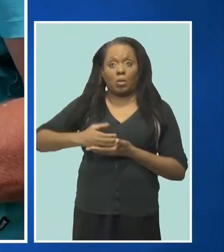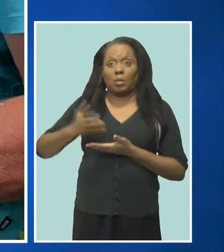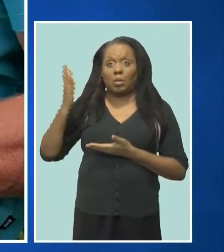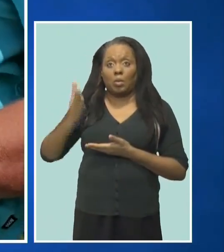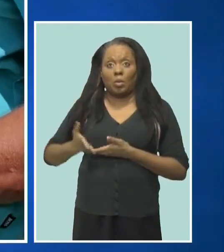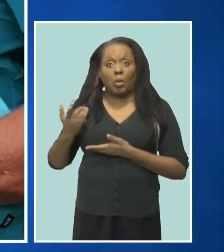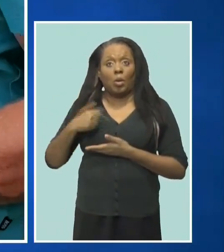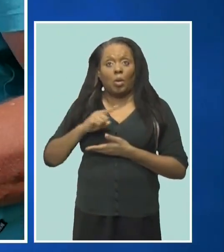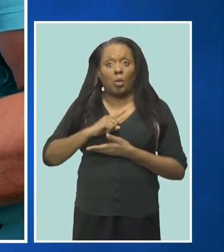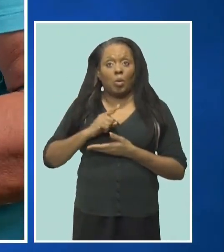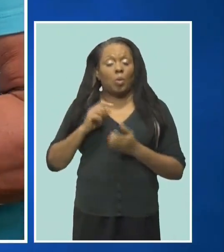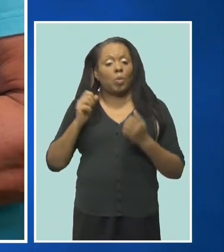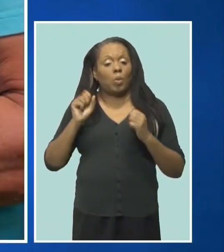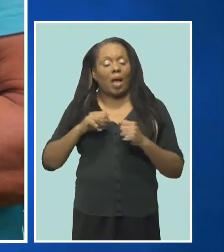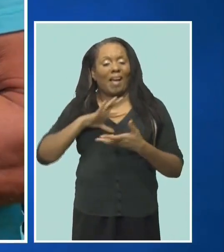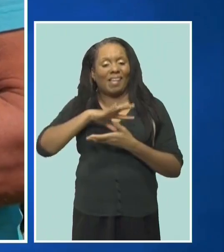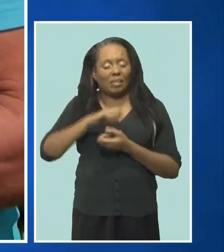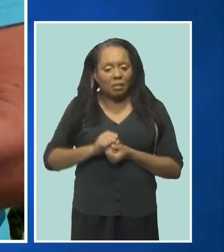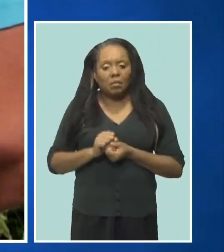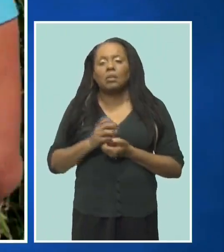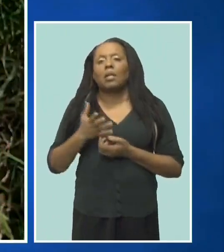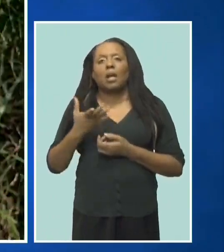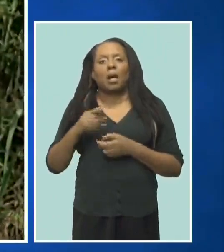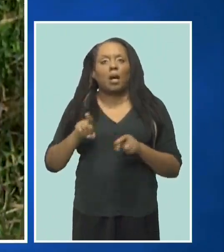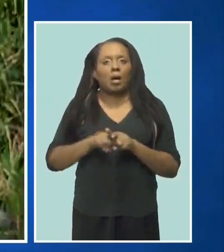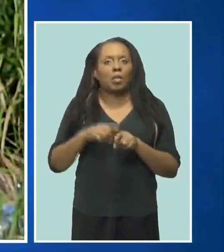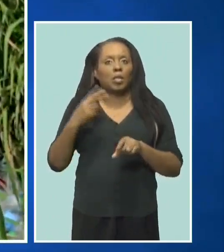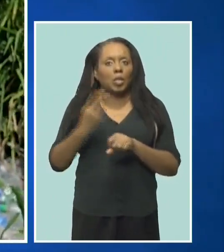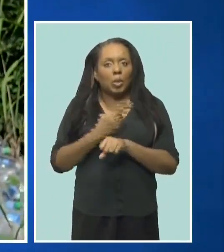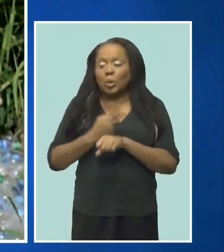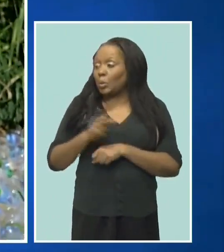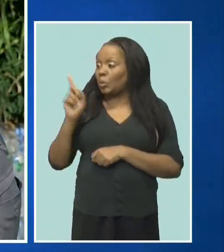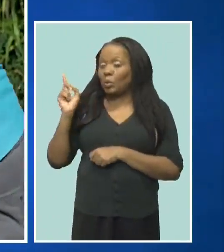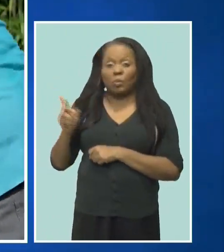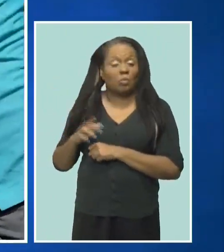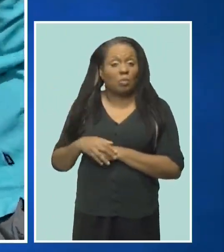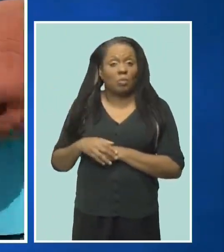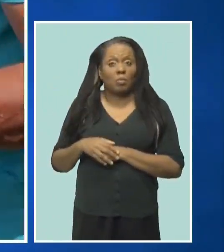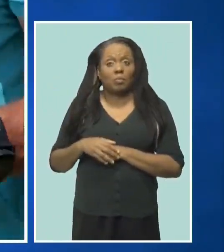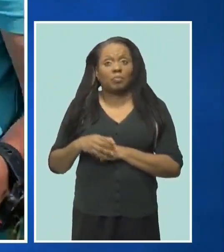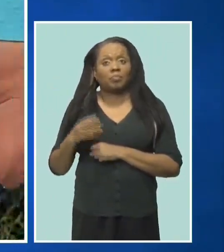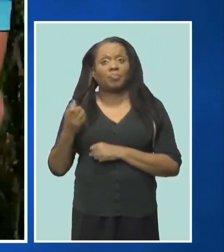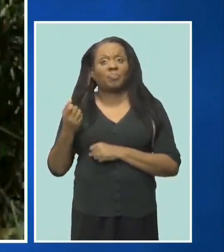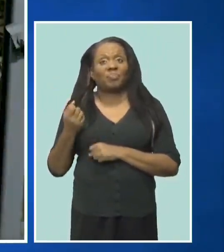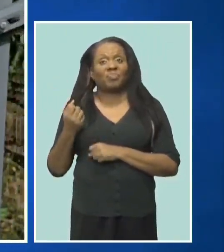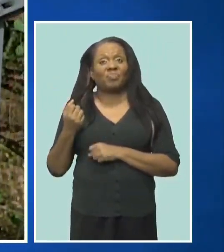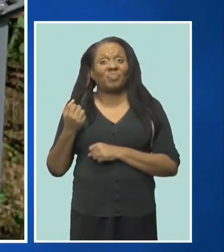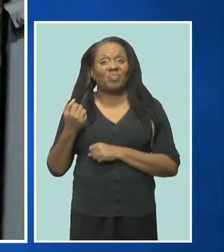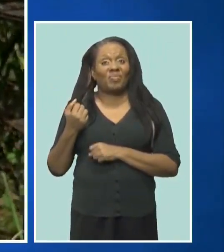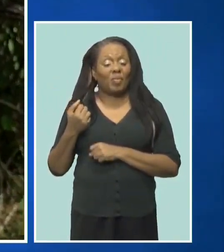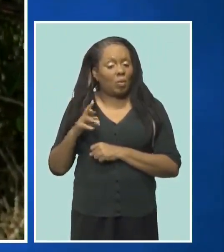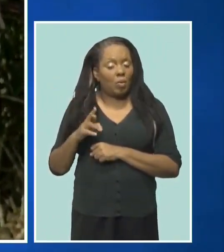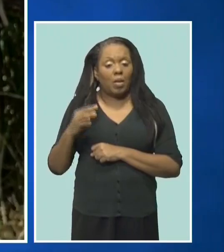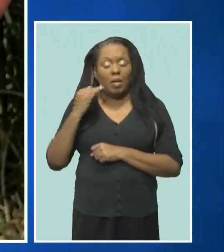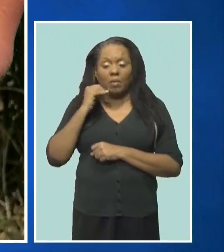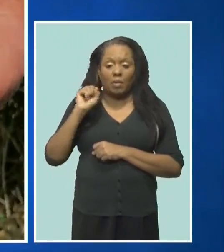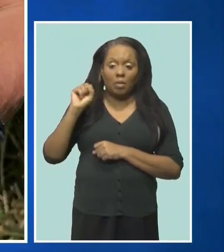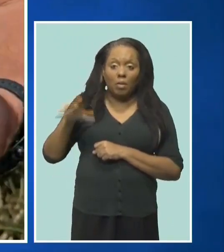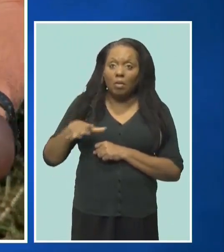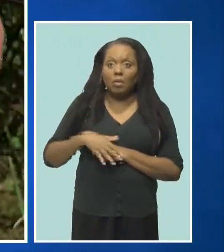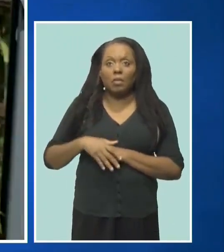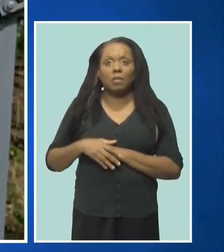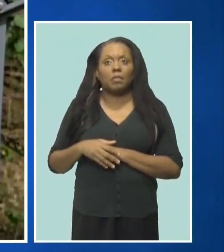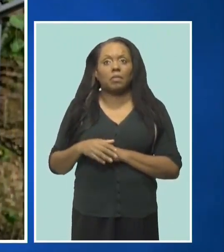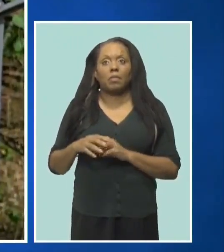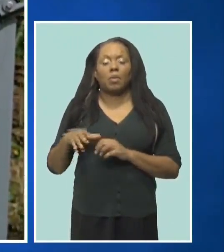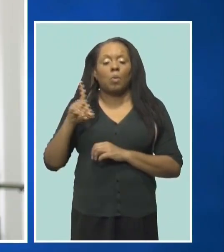compost in 30 days in just the backyard in our farm here, right? Or they can be put into a landfill, safe. So there's no plastic in the